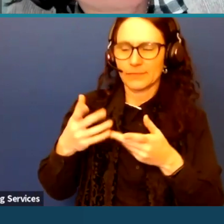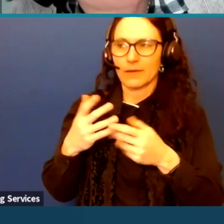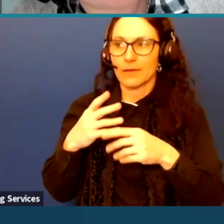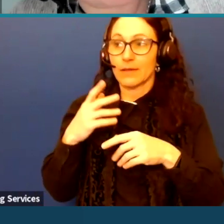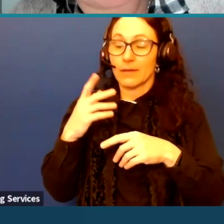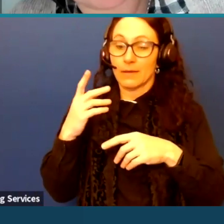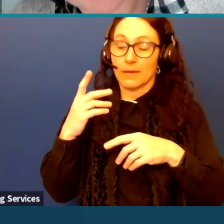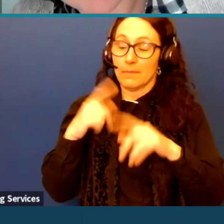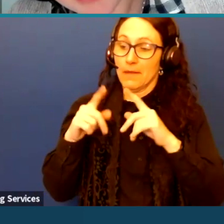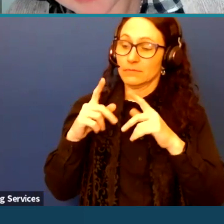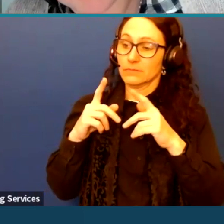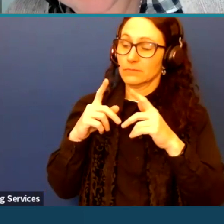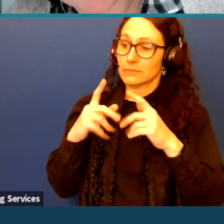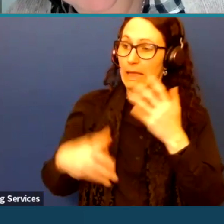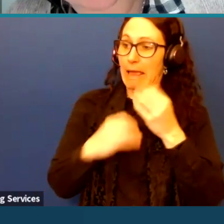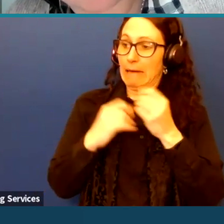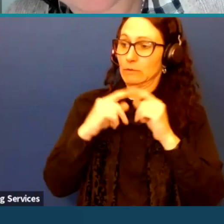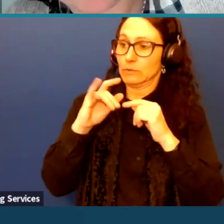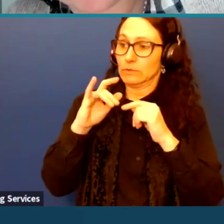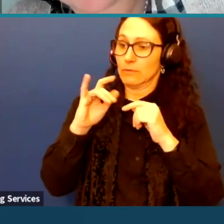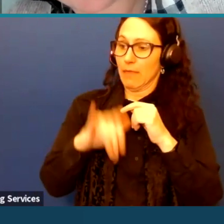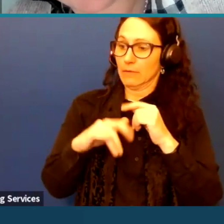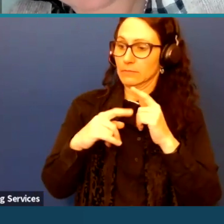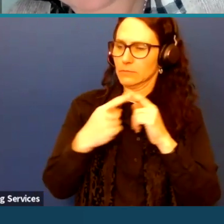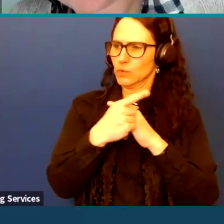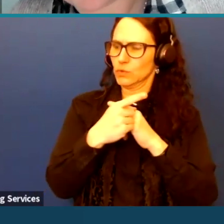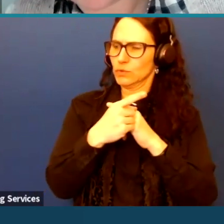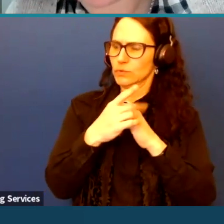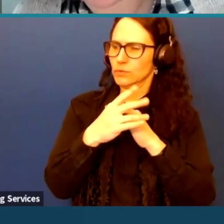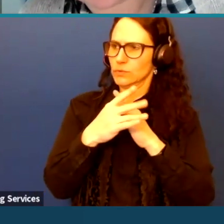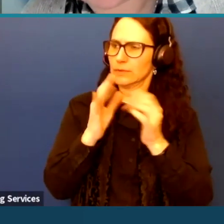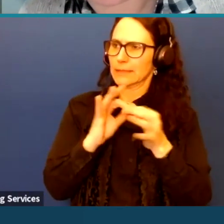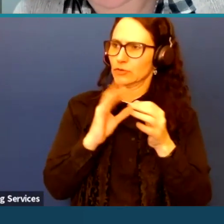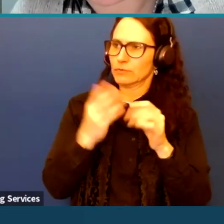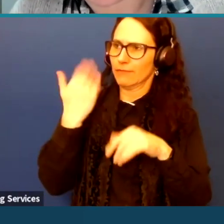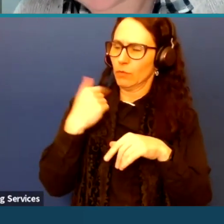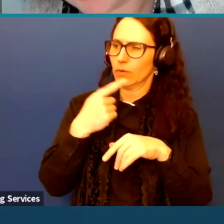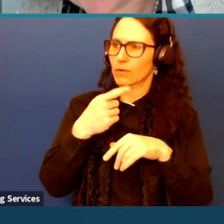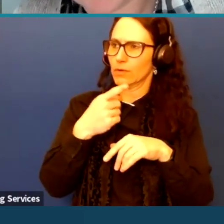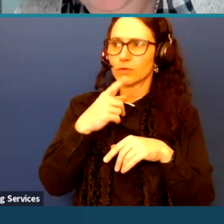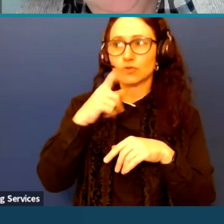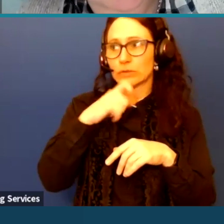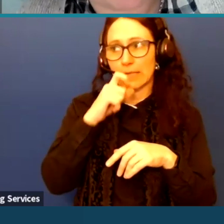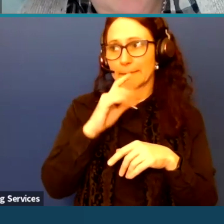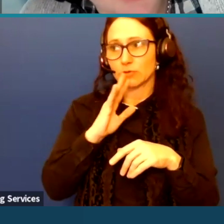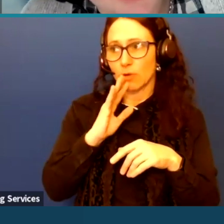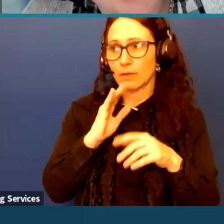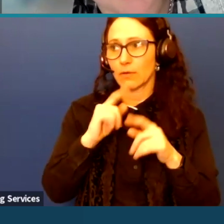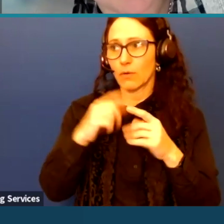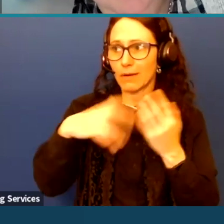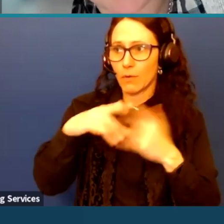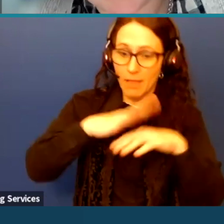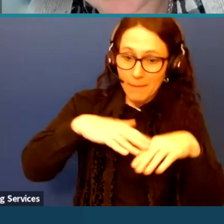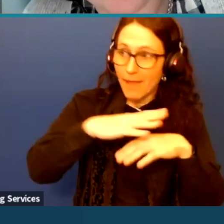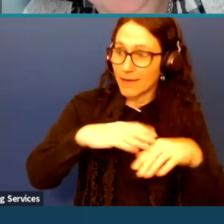building off of that a little bit, you had mentioned it a bit before. Generally, we know that you shouldn't be talking to or interacting, petting